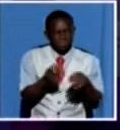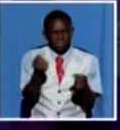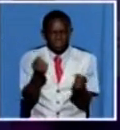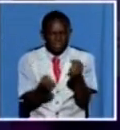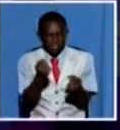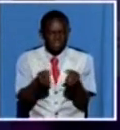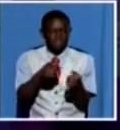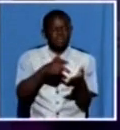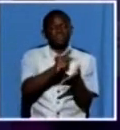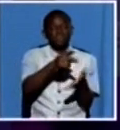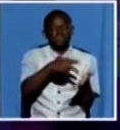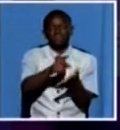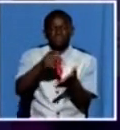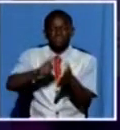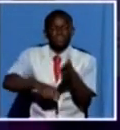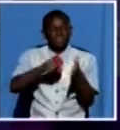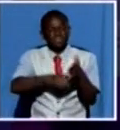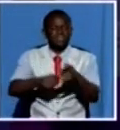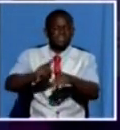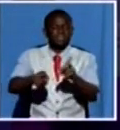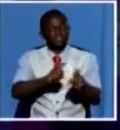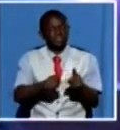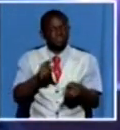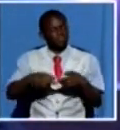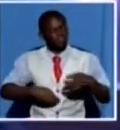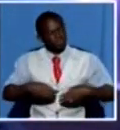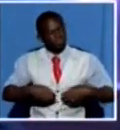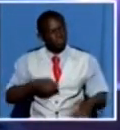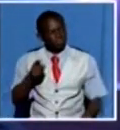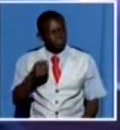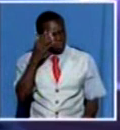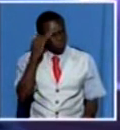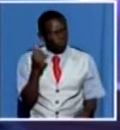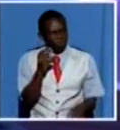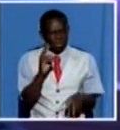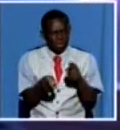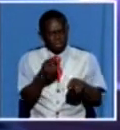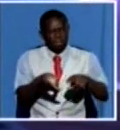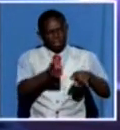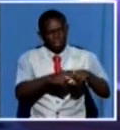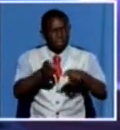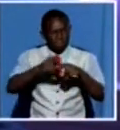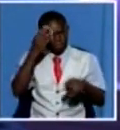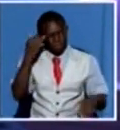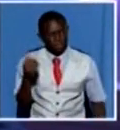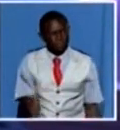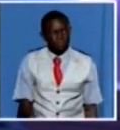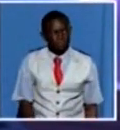hurry? We started this program in 2013. We started